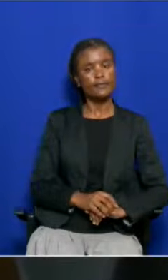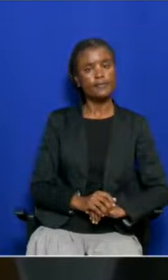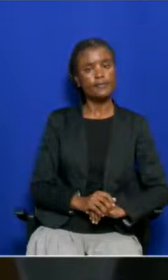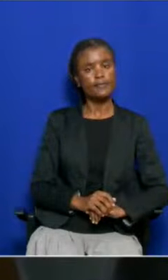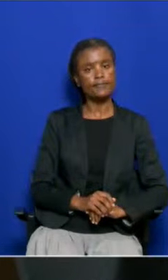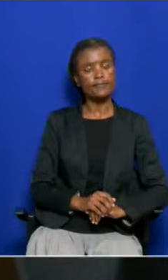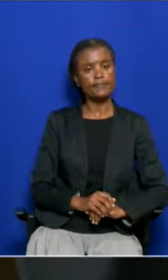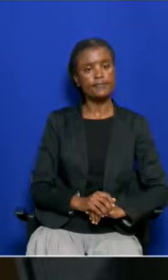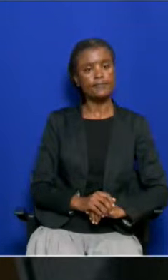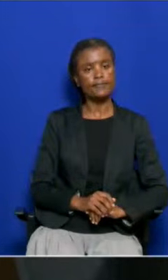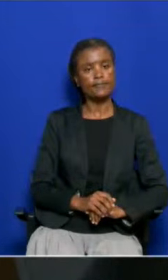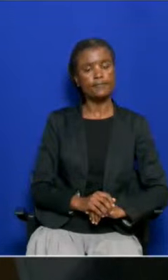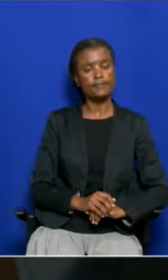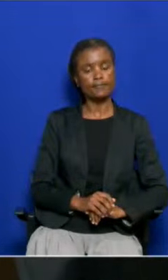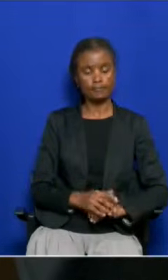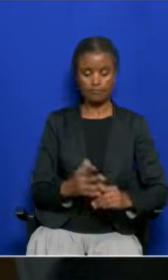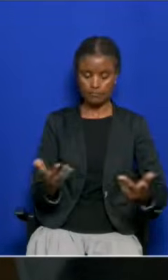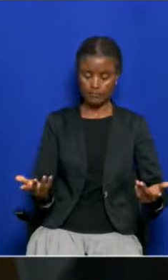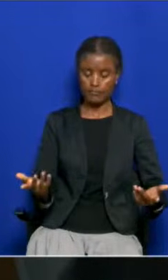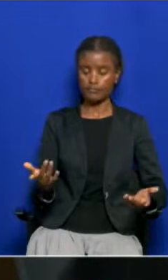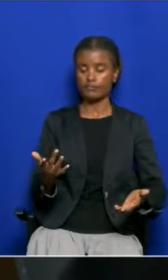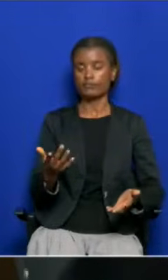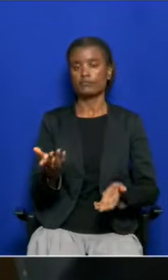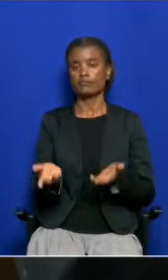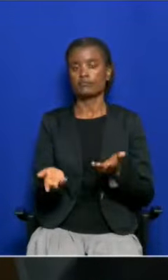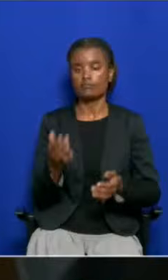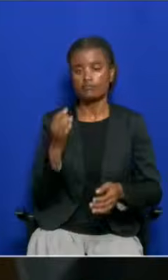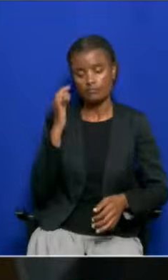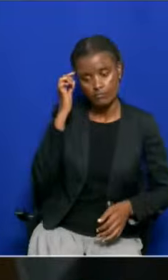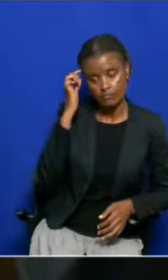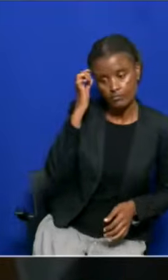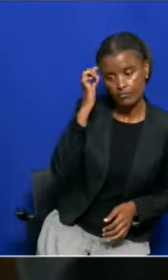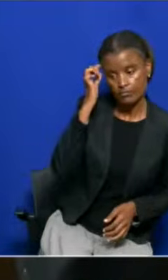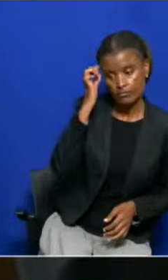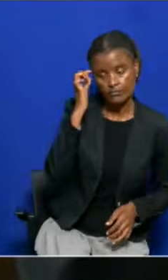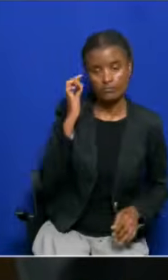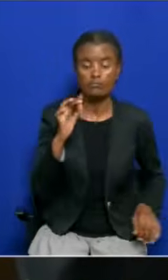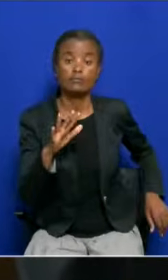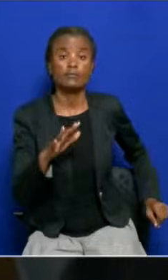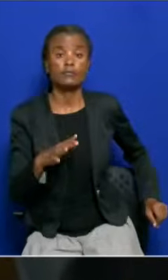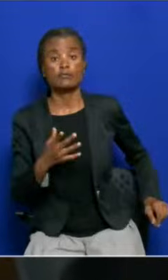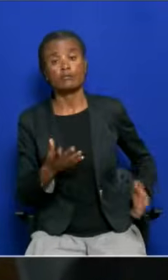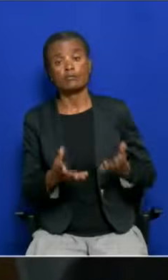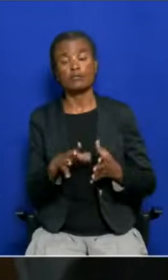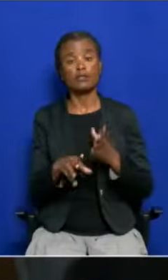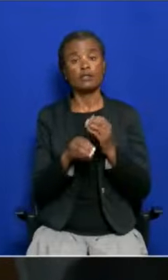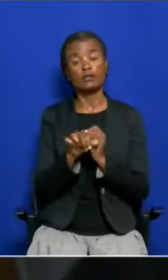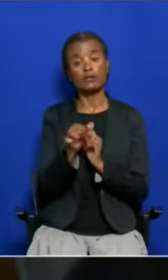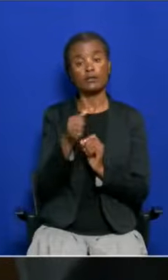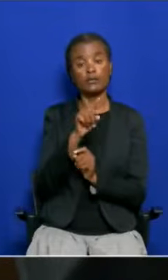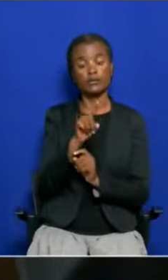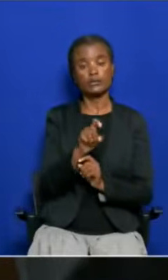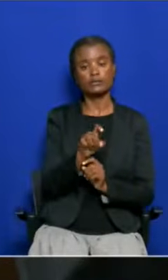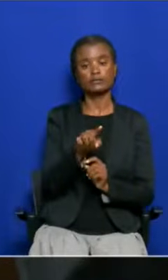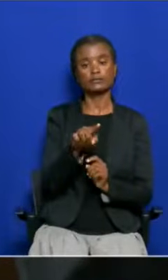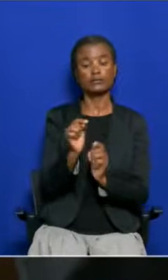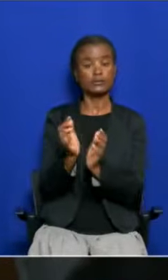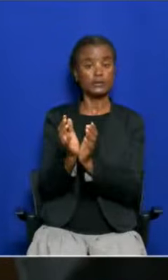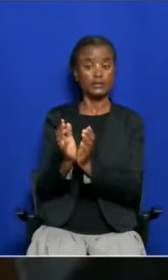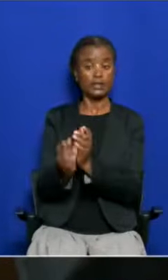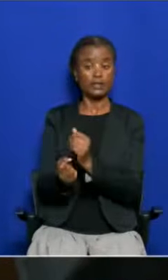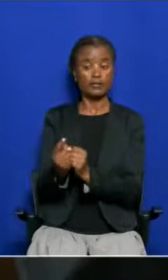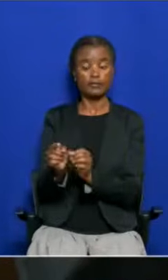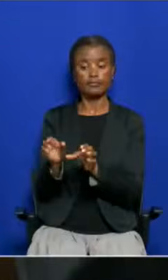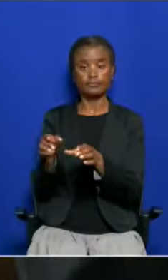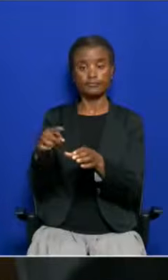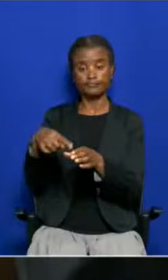Well, let me precede that question with another one. There was a meeting between the Santaco